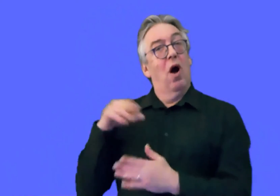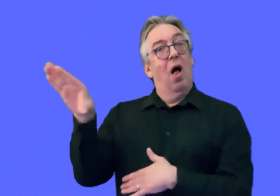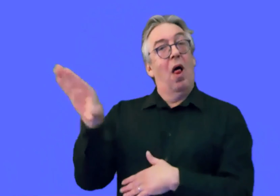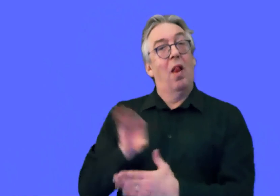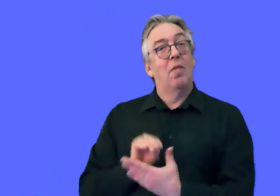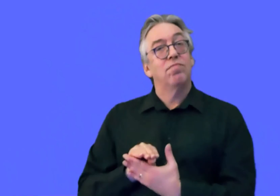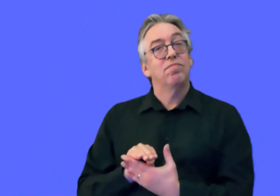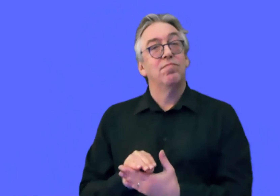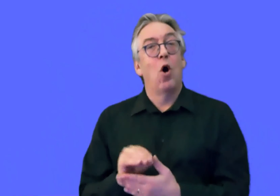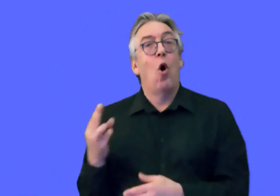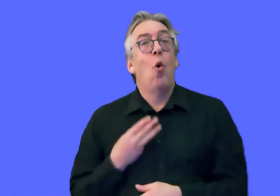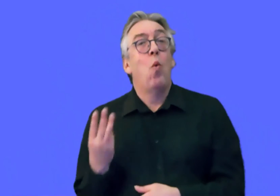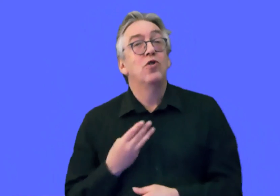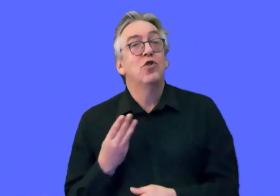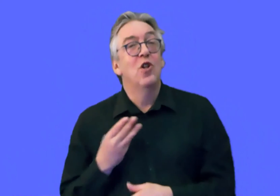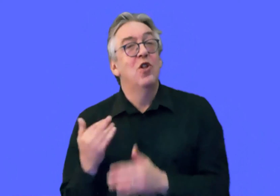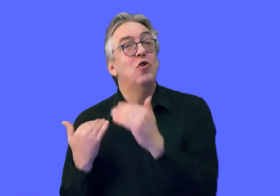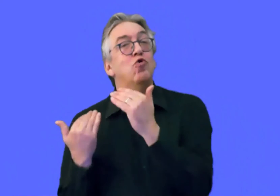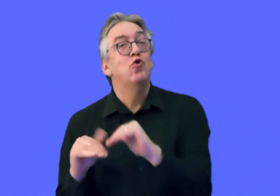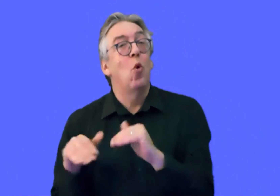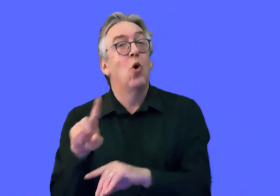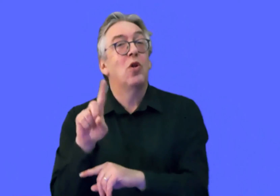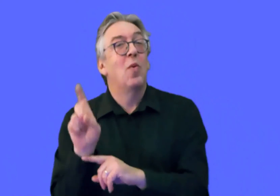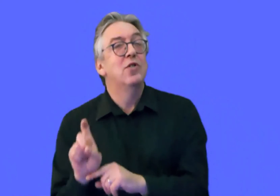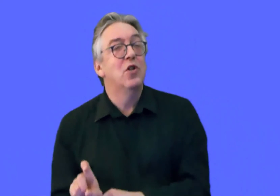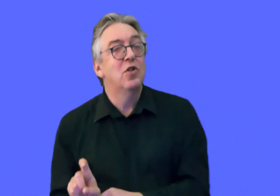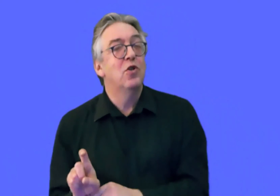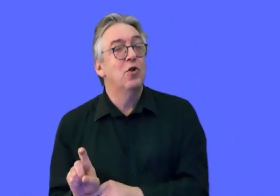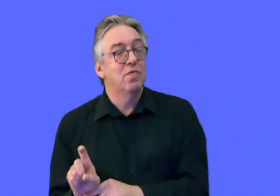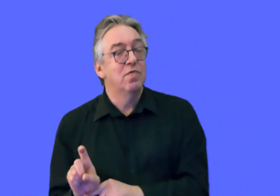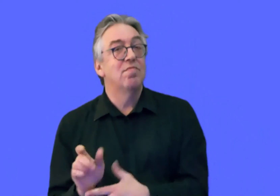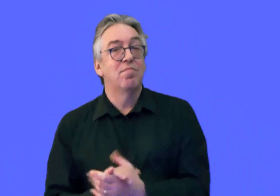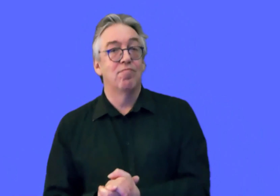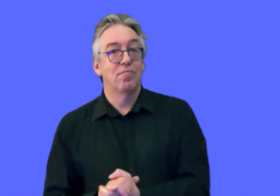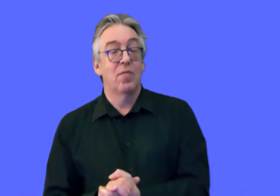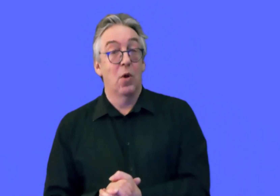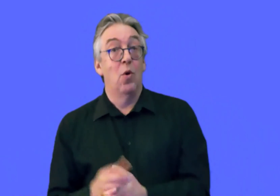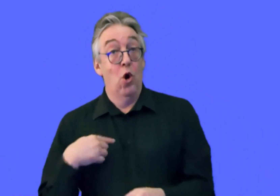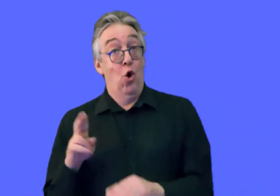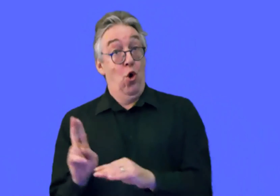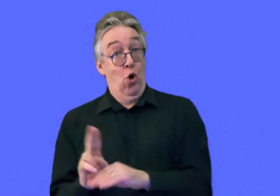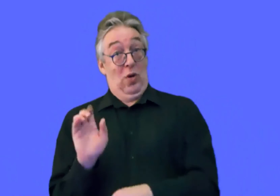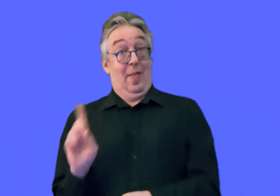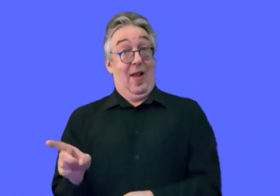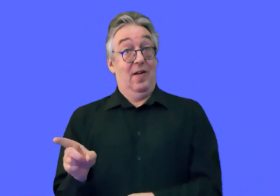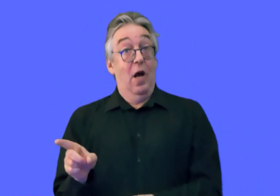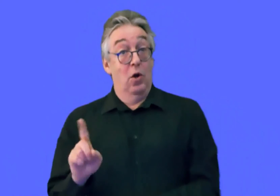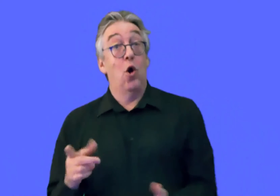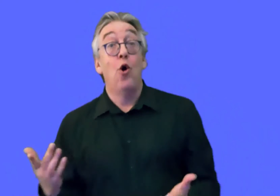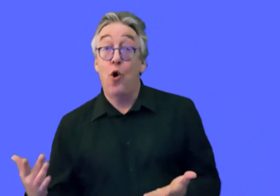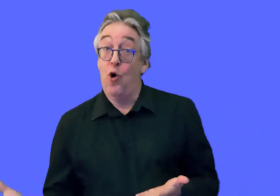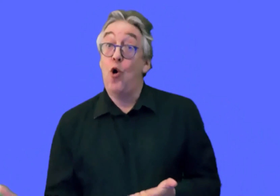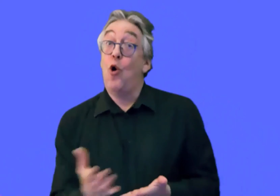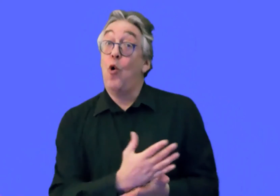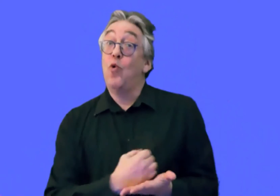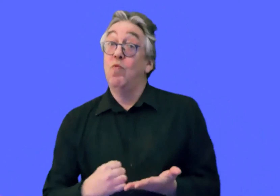shorter set of questions. So we were able to have that one included, and we got the results of that.